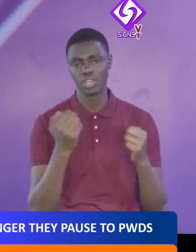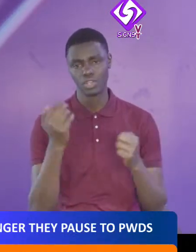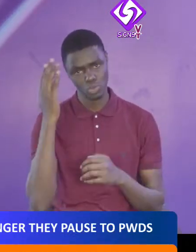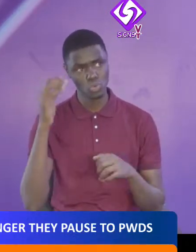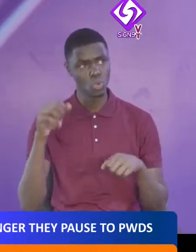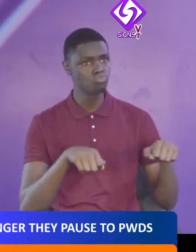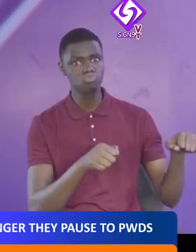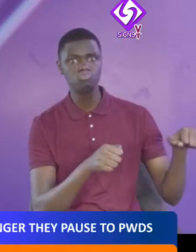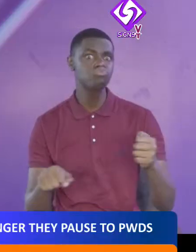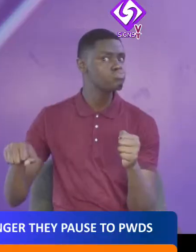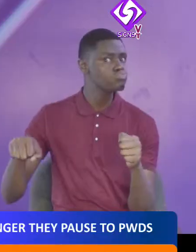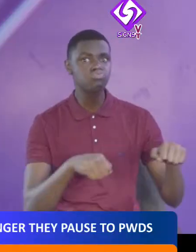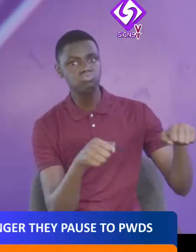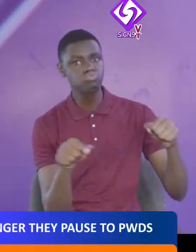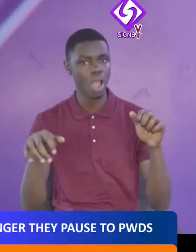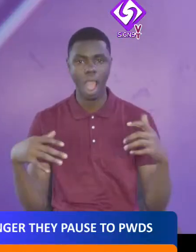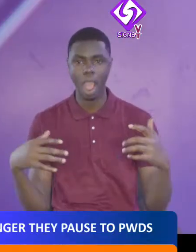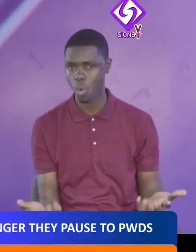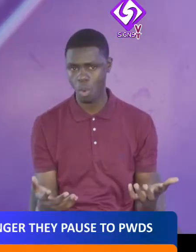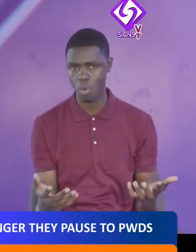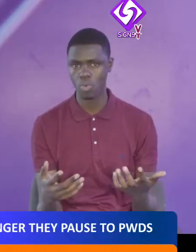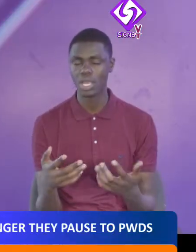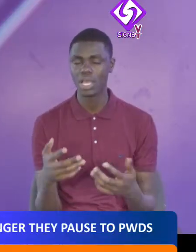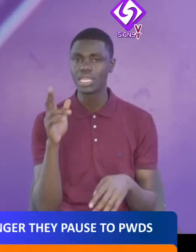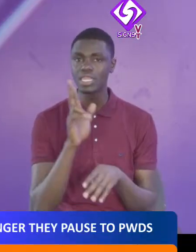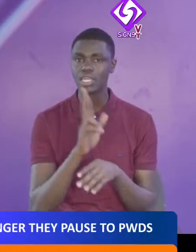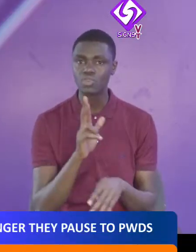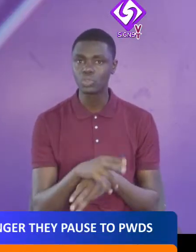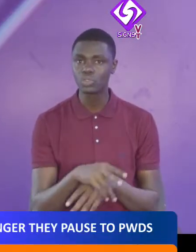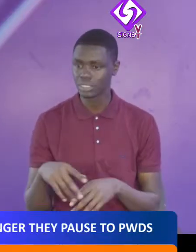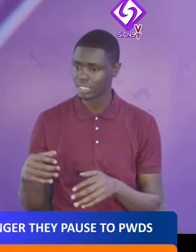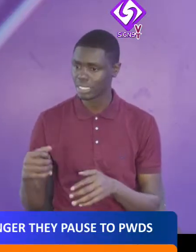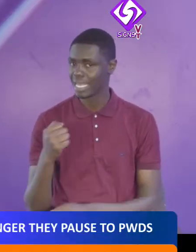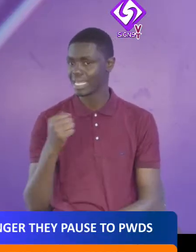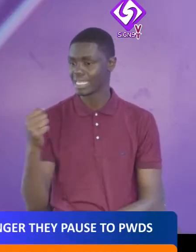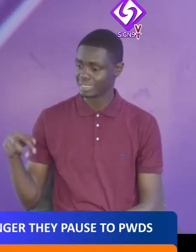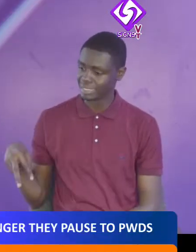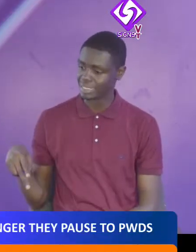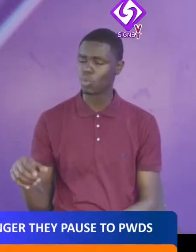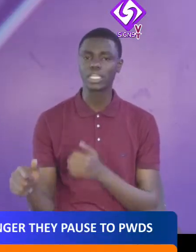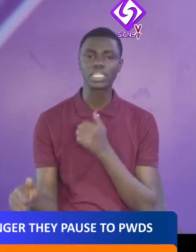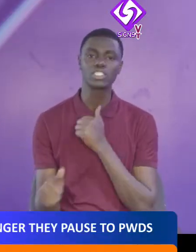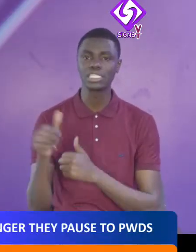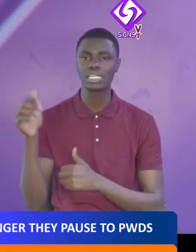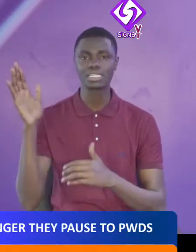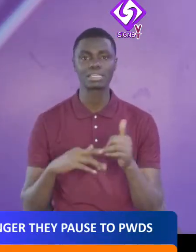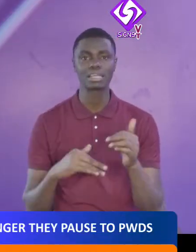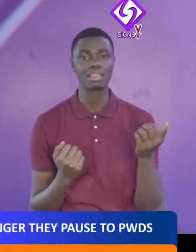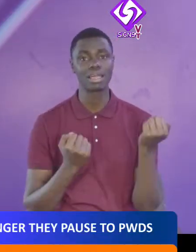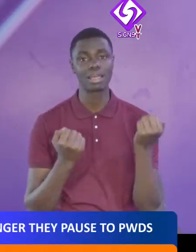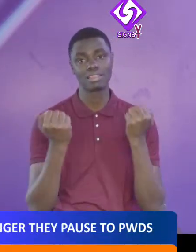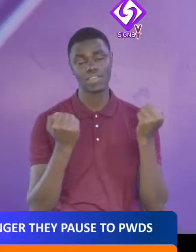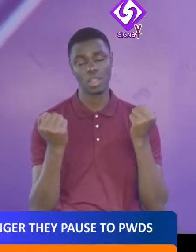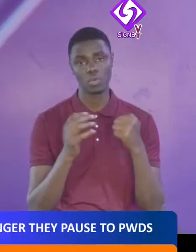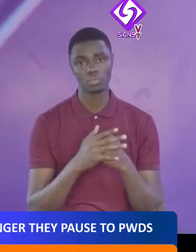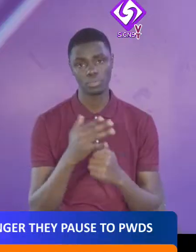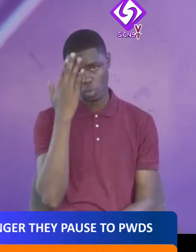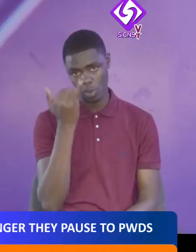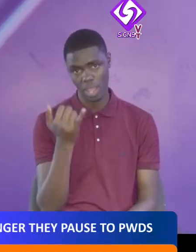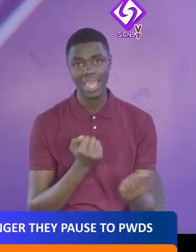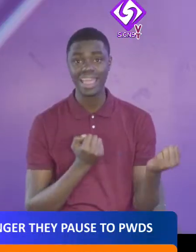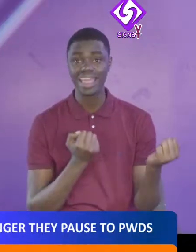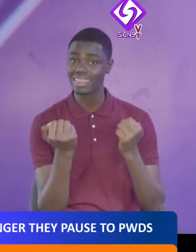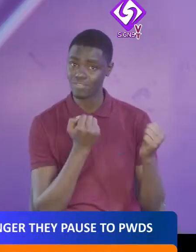Yeah. They tend to use the sidewalks. So it's even more dangerous even than the vehicle, because the vehicles are